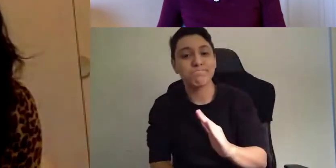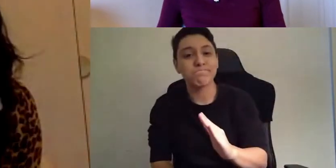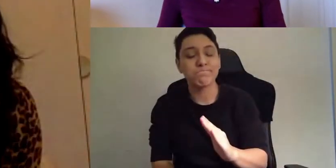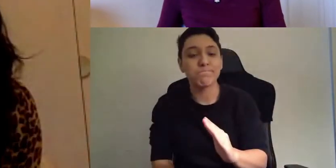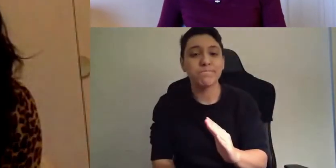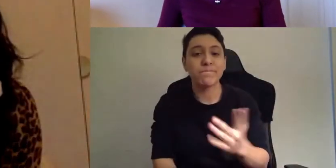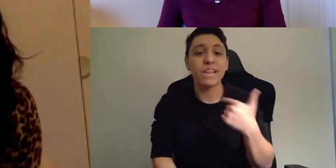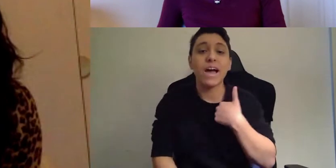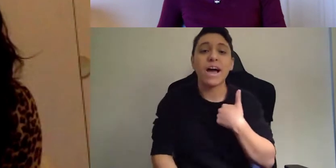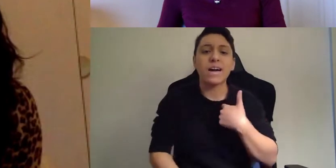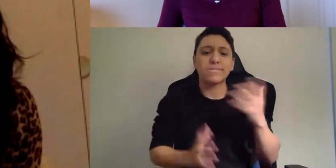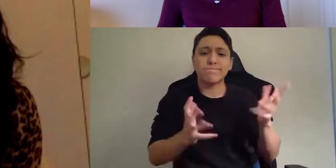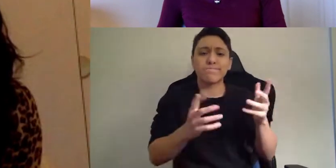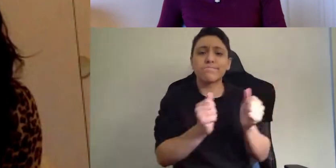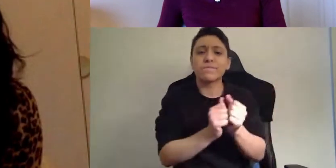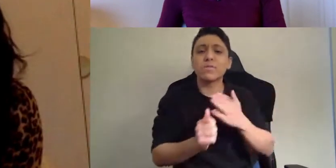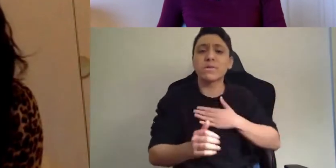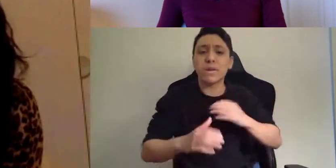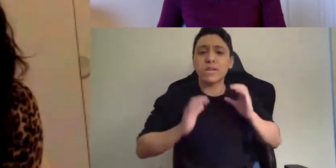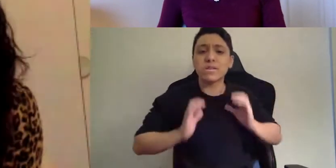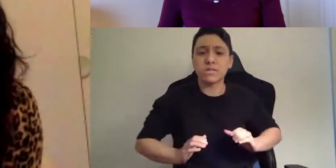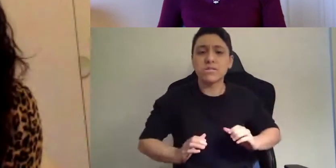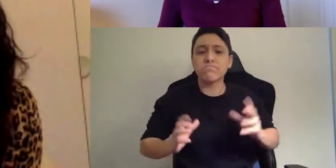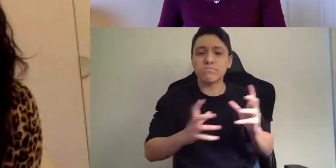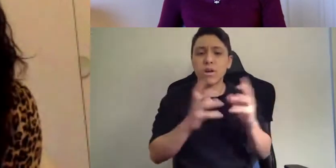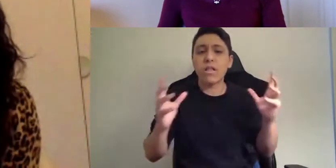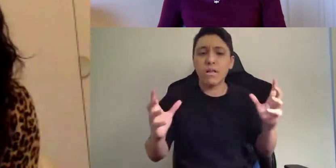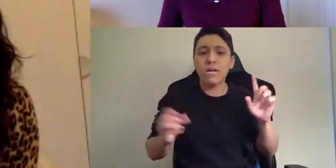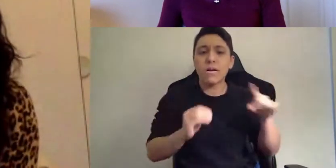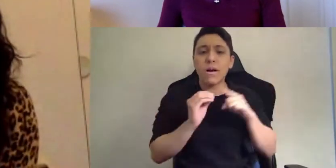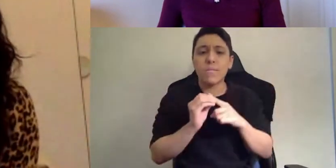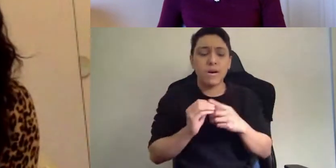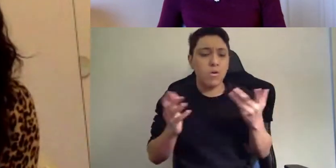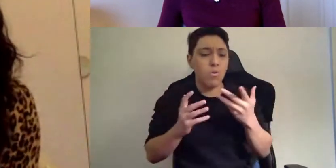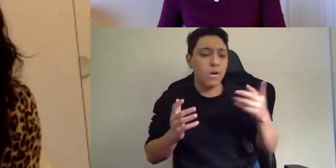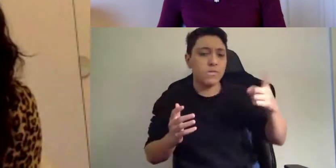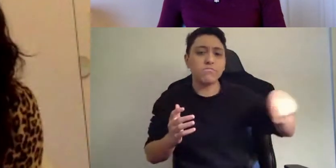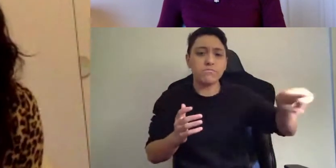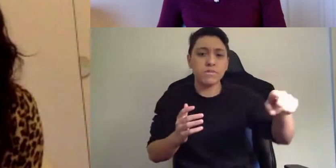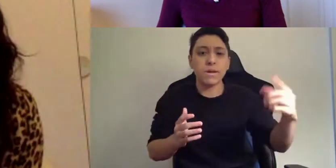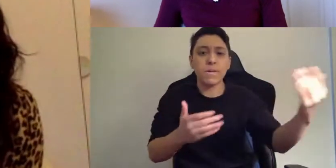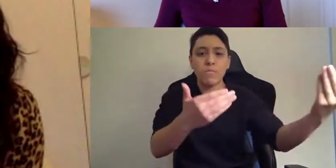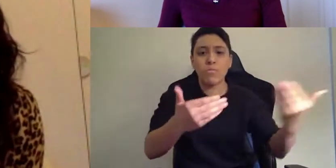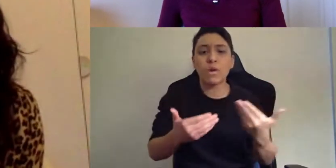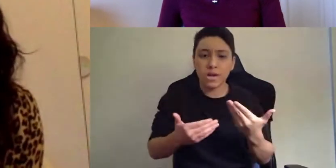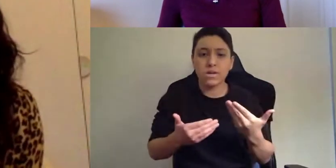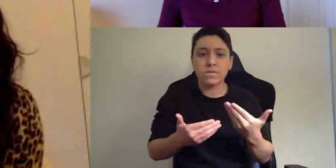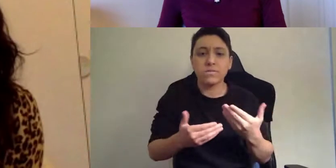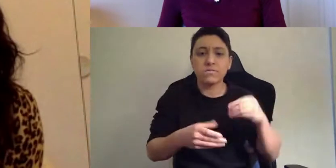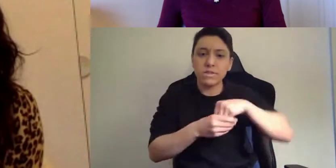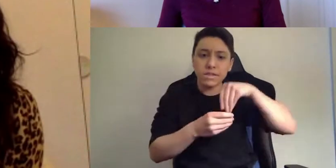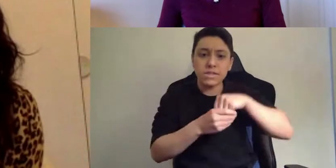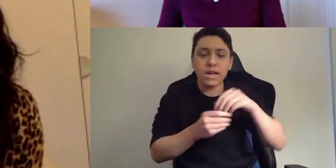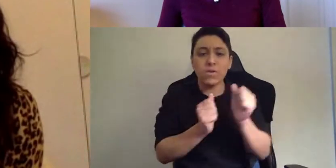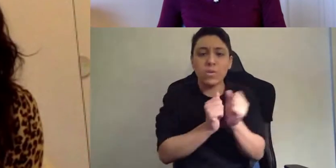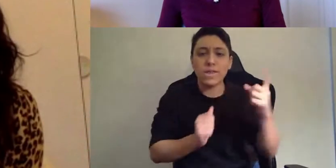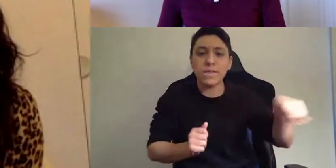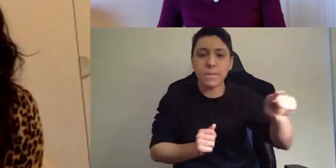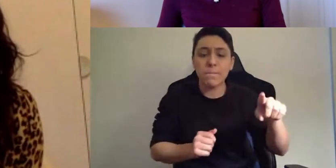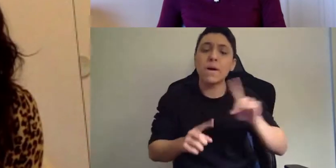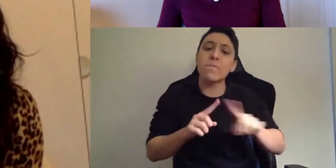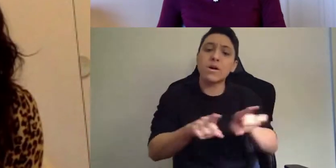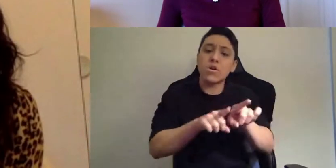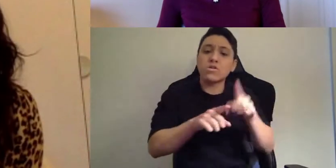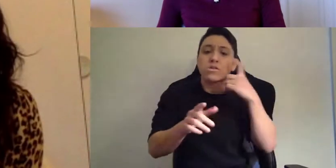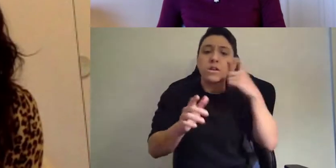I talk with my clients a lot about what they bring into the room with them, but that also acknowledges that there's a